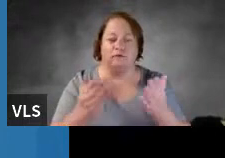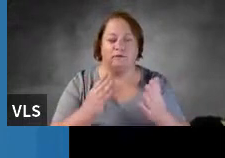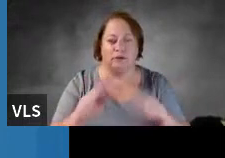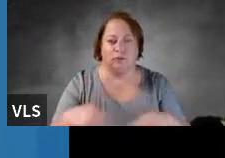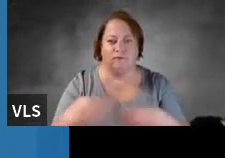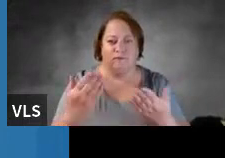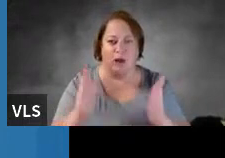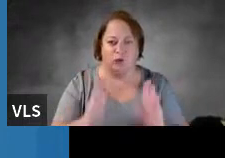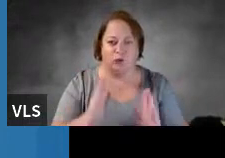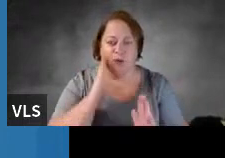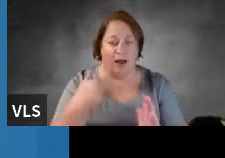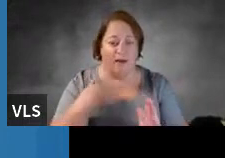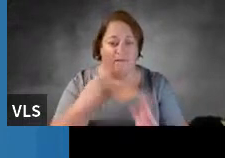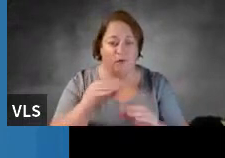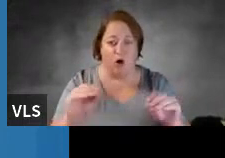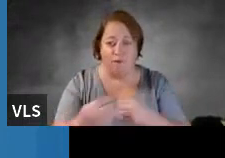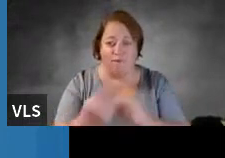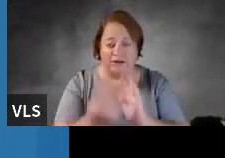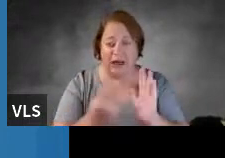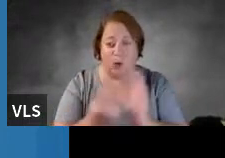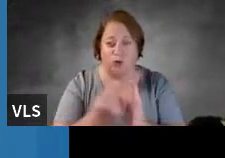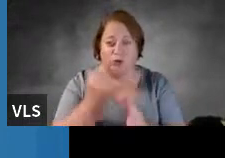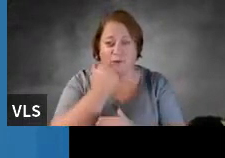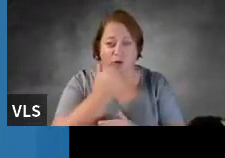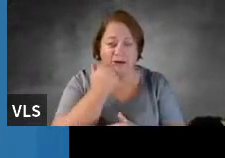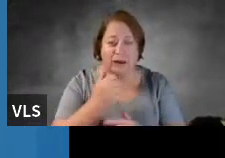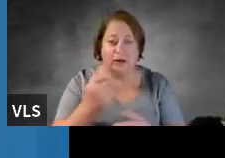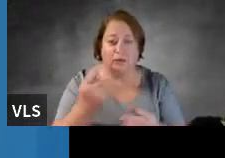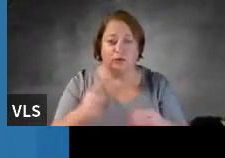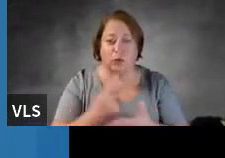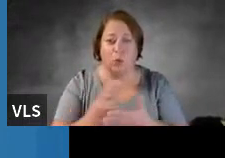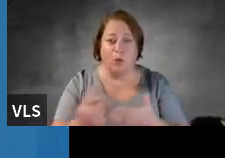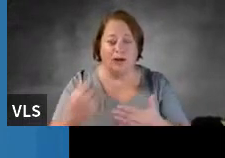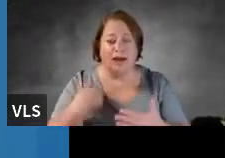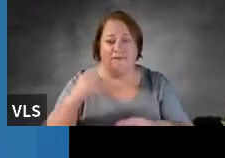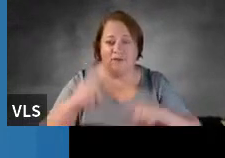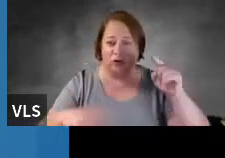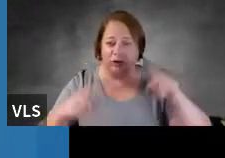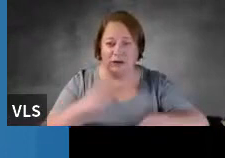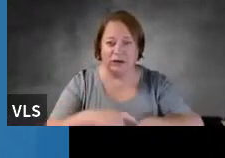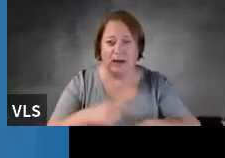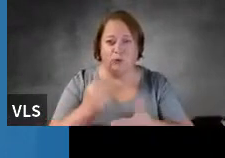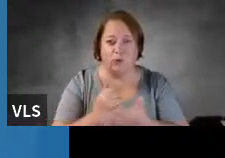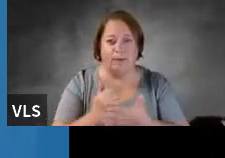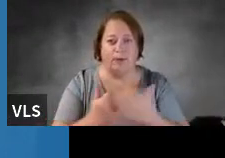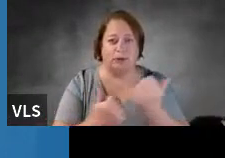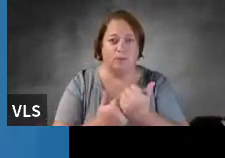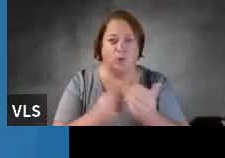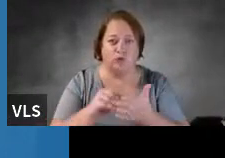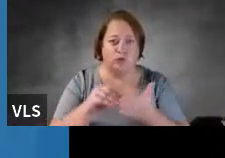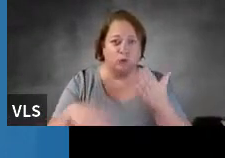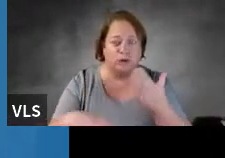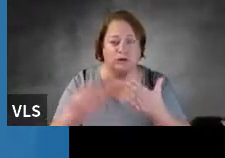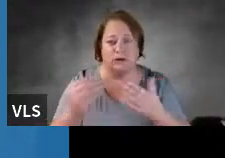having office hours held daily throughout the week at various times to help support students and families.